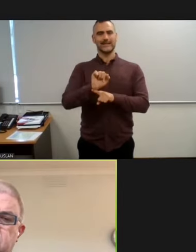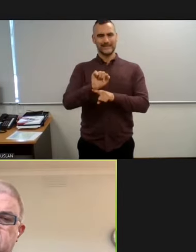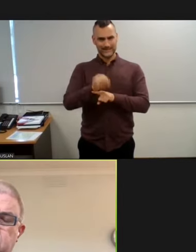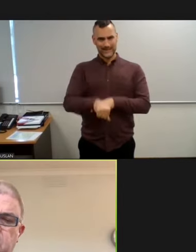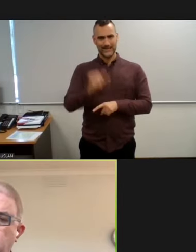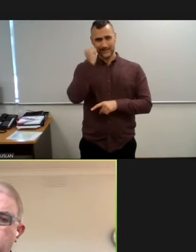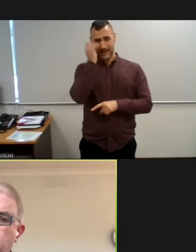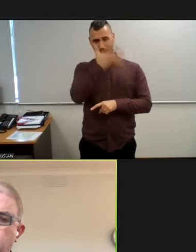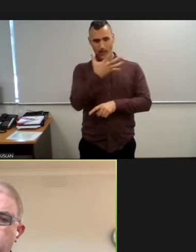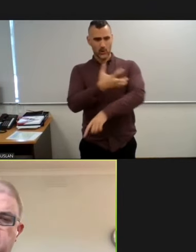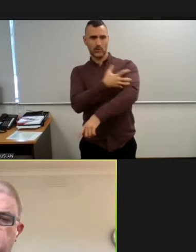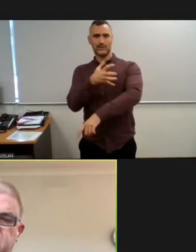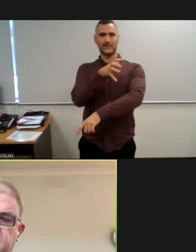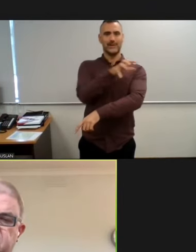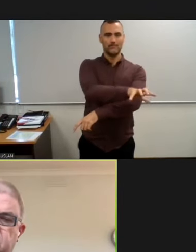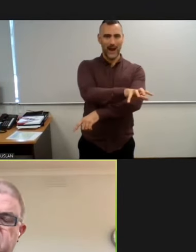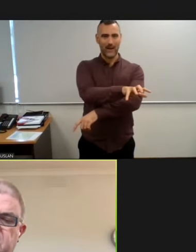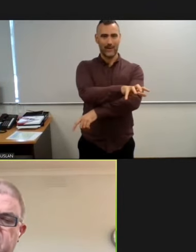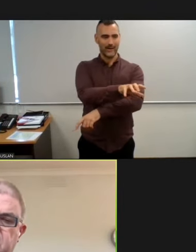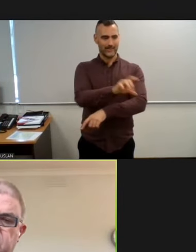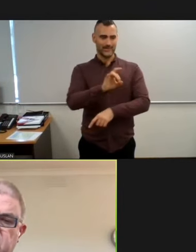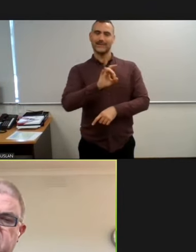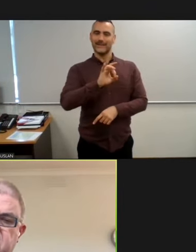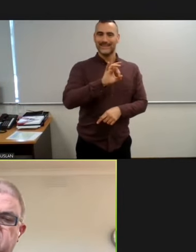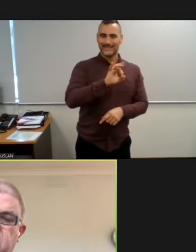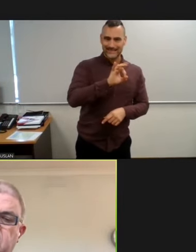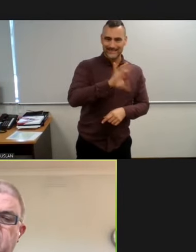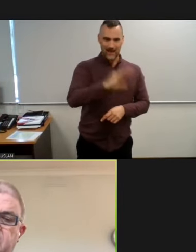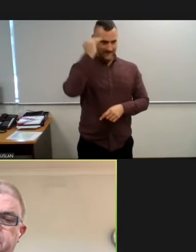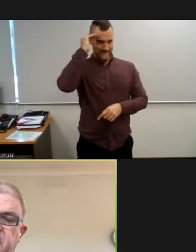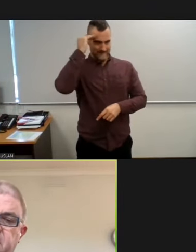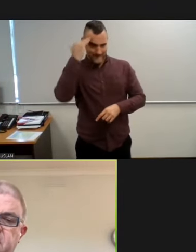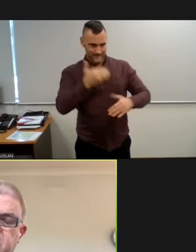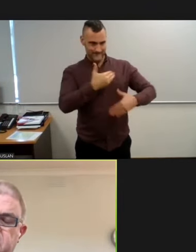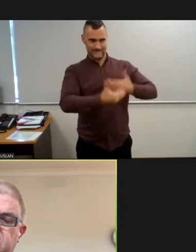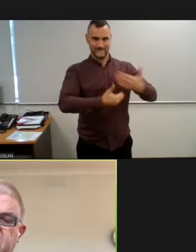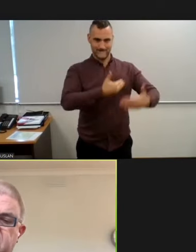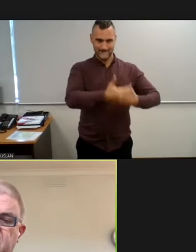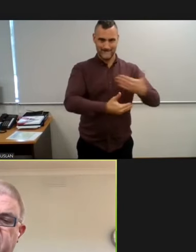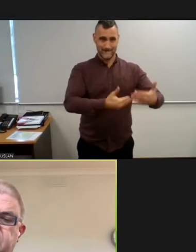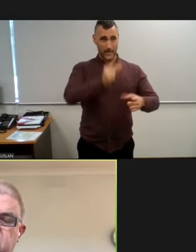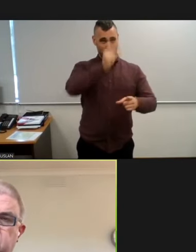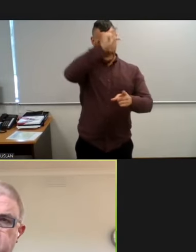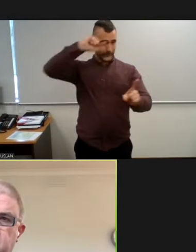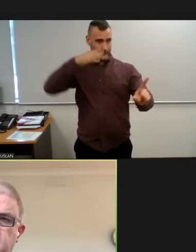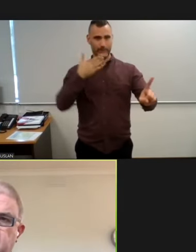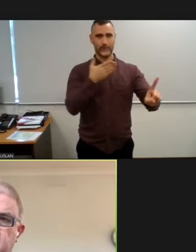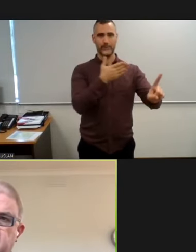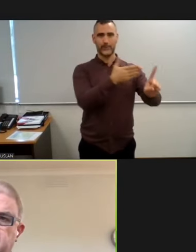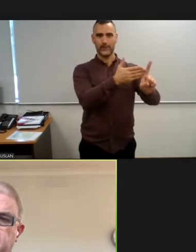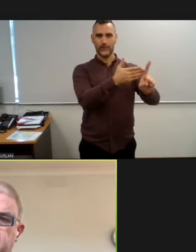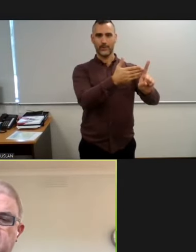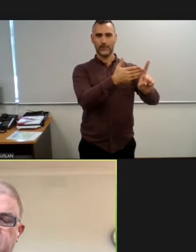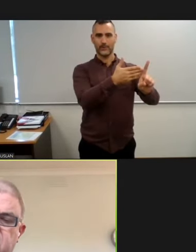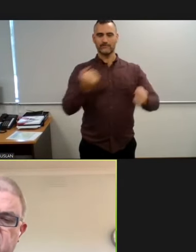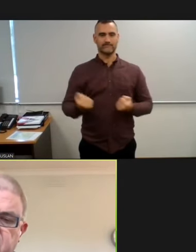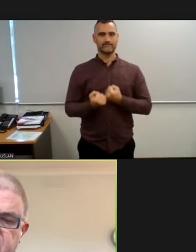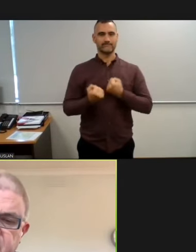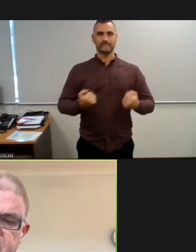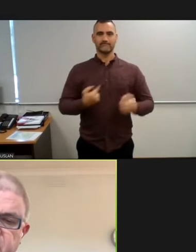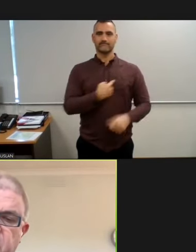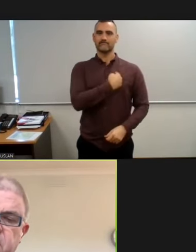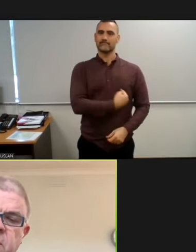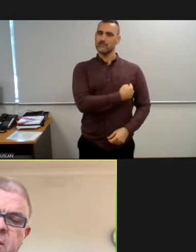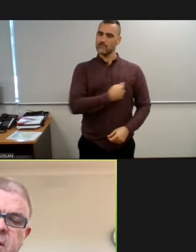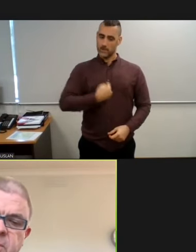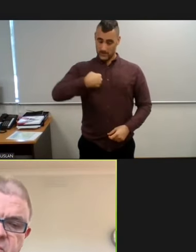And, you know, we won't always live up to that objective, but that is our absolute commitment to